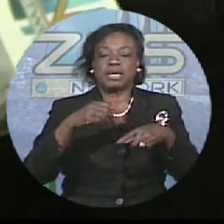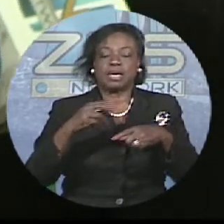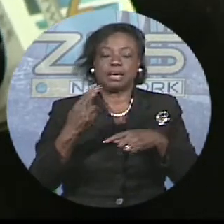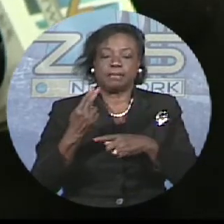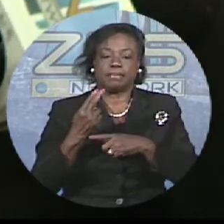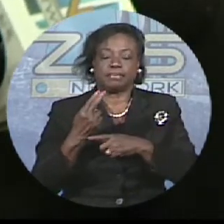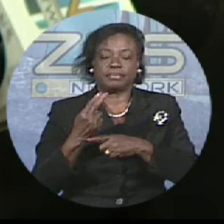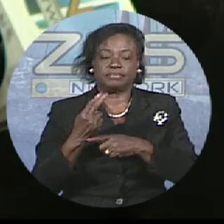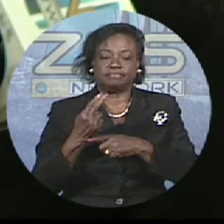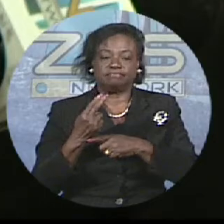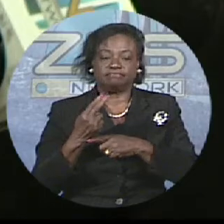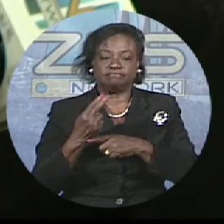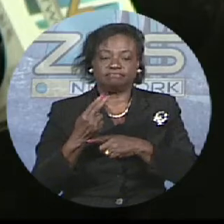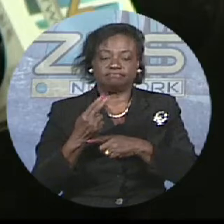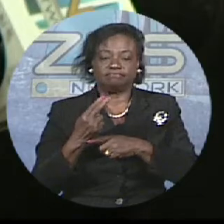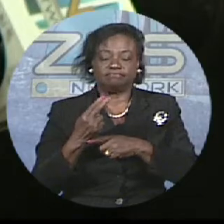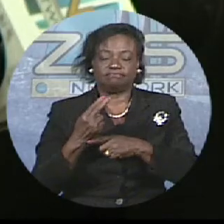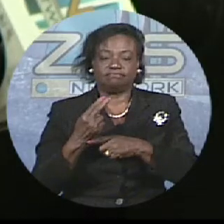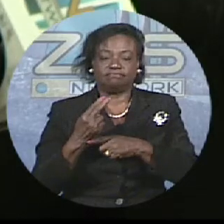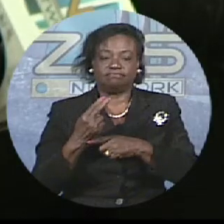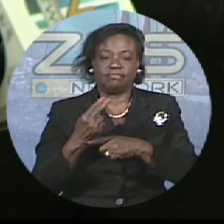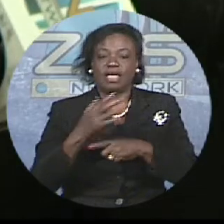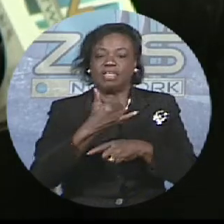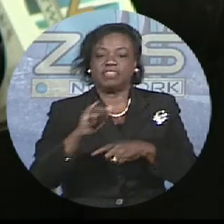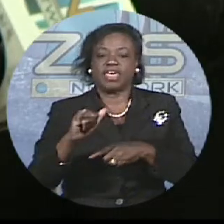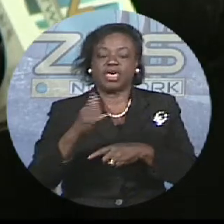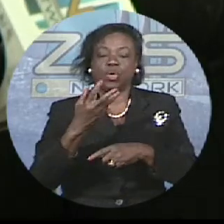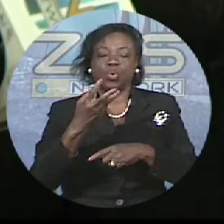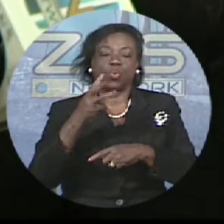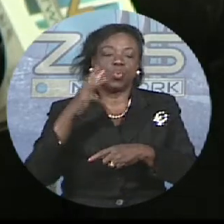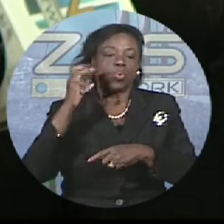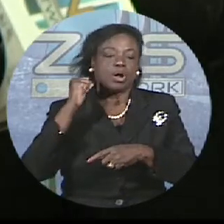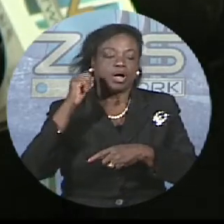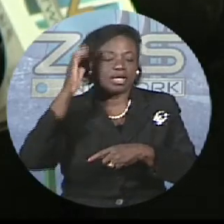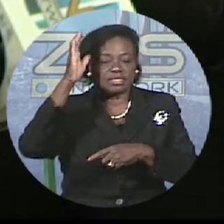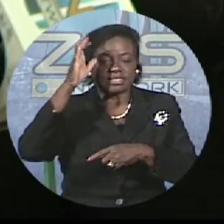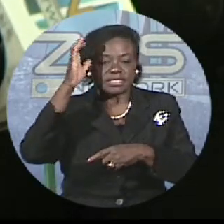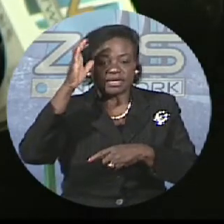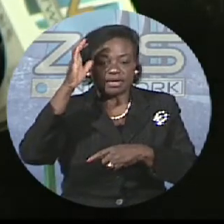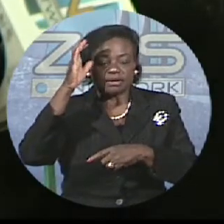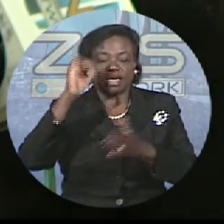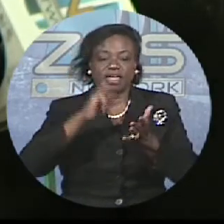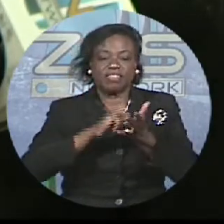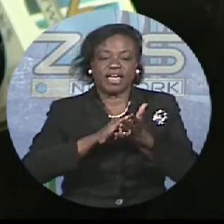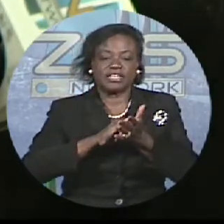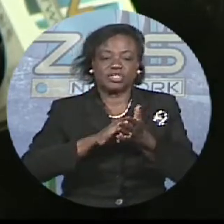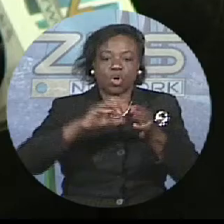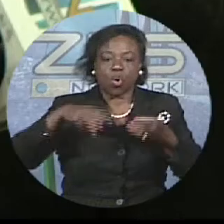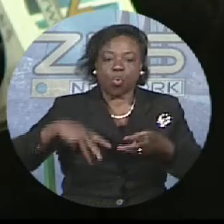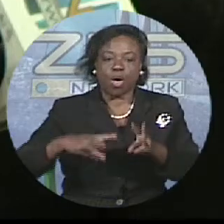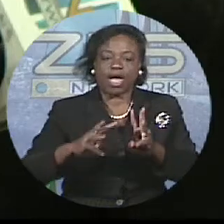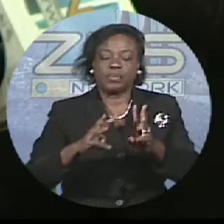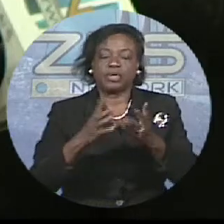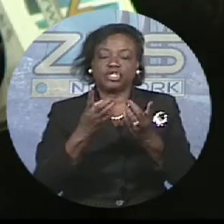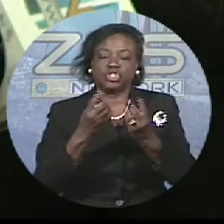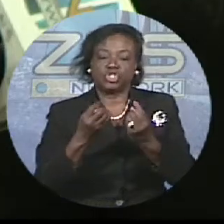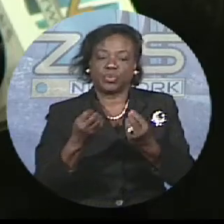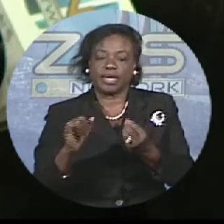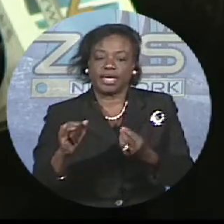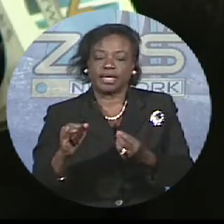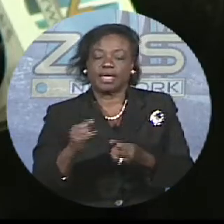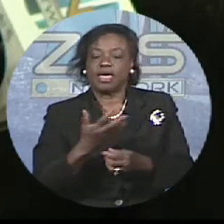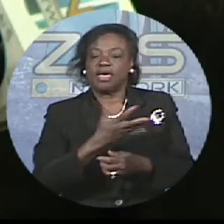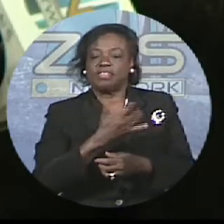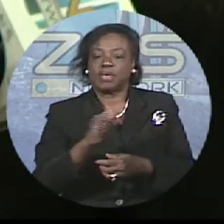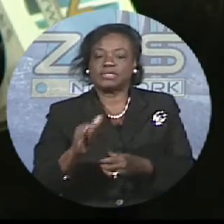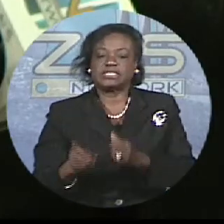particular party, and they were concerned that while we were doing what we were doing, allegedly there was a supporter of